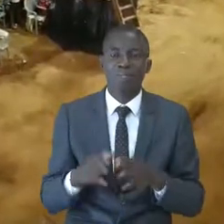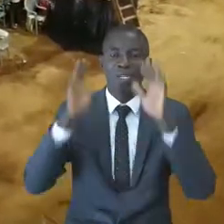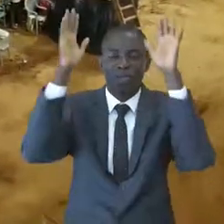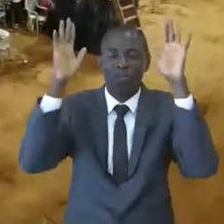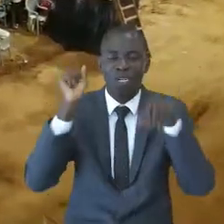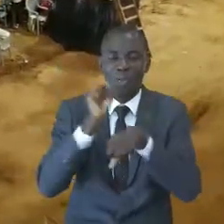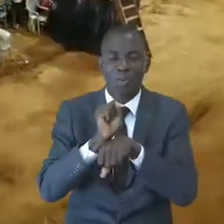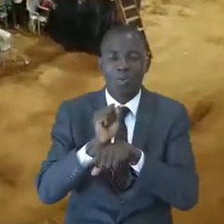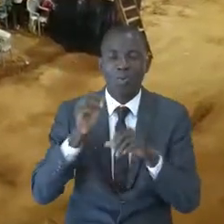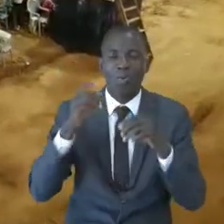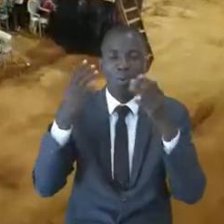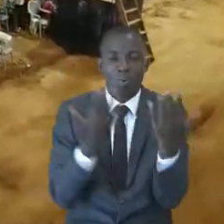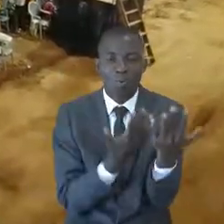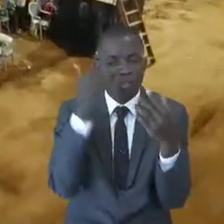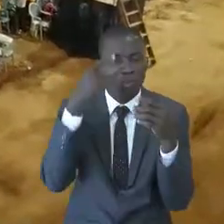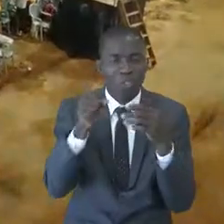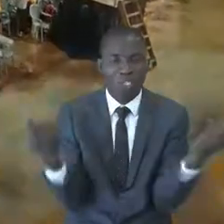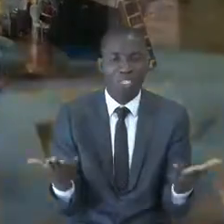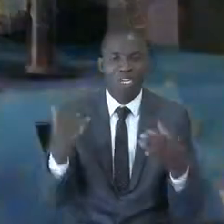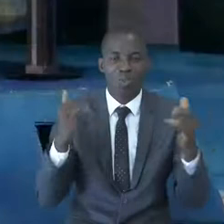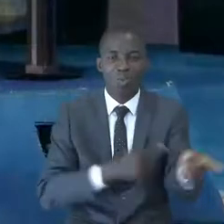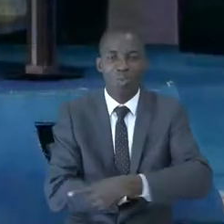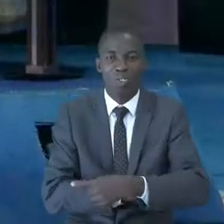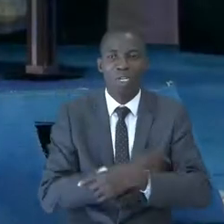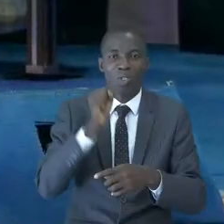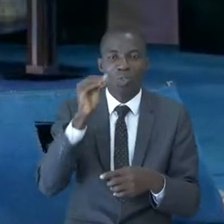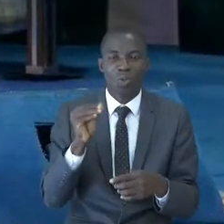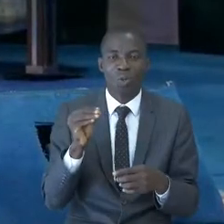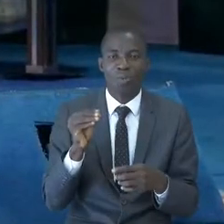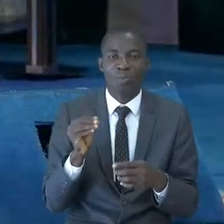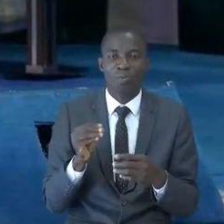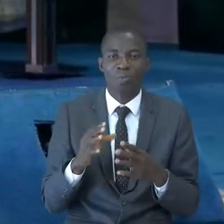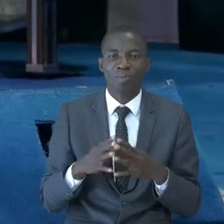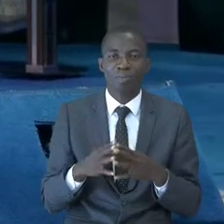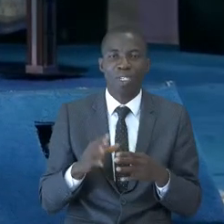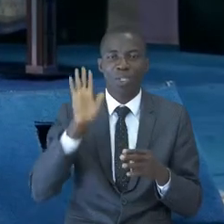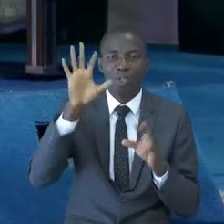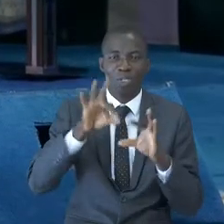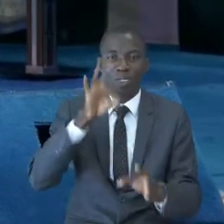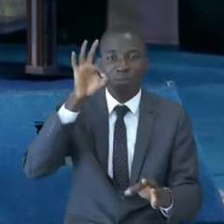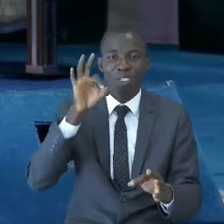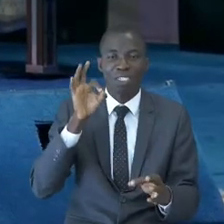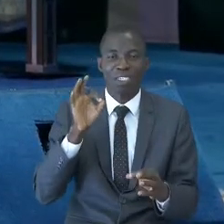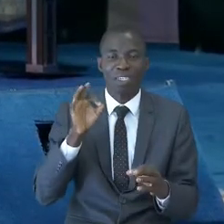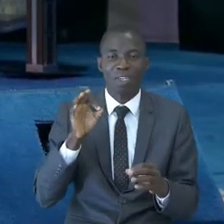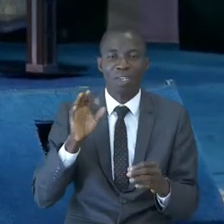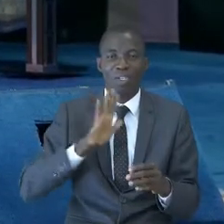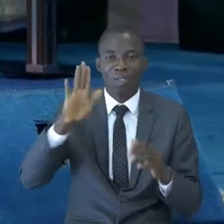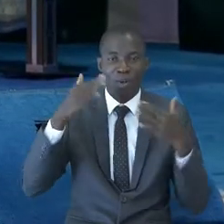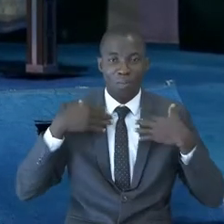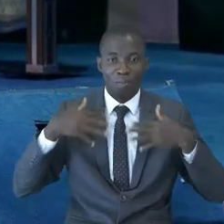Miracle waiting for you here today. Your soul, your spirit, your